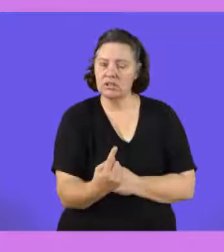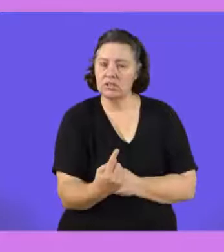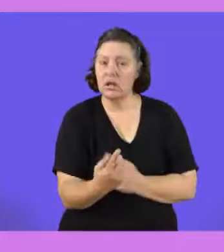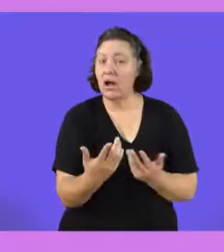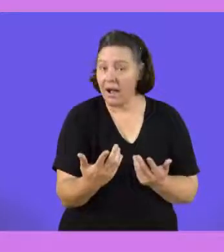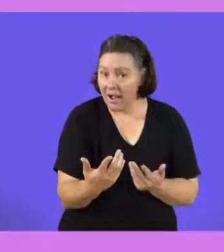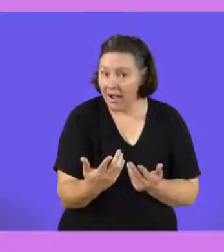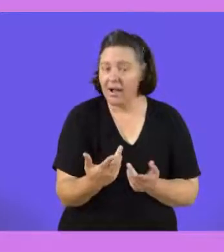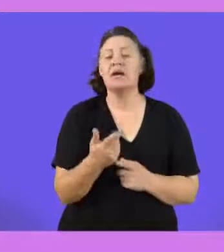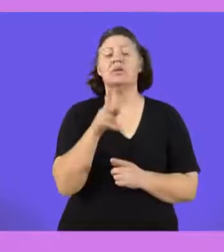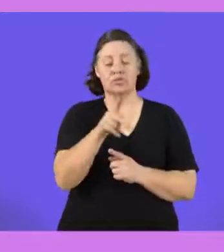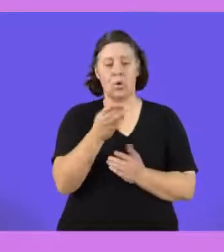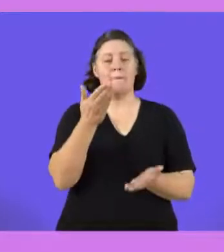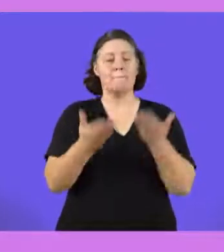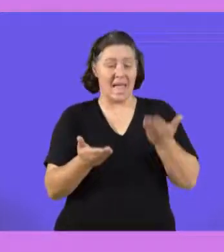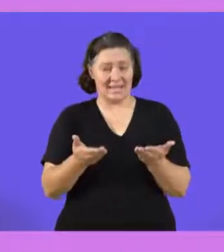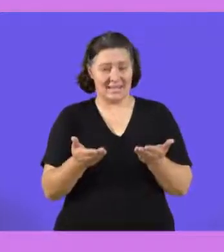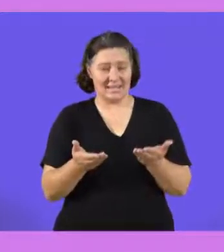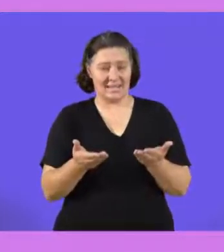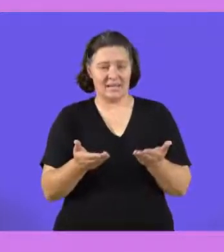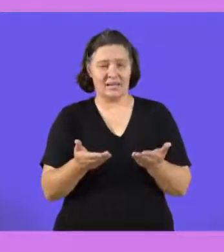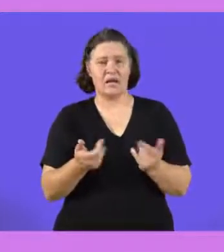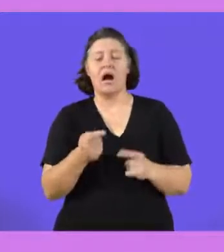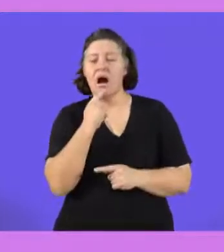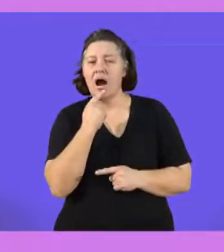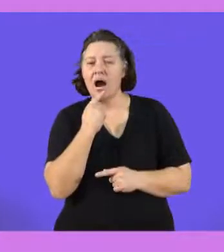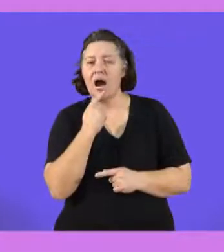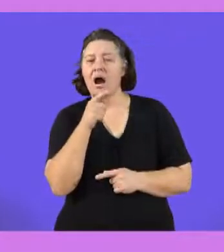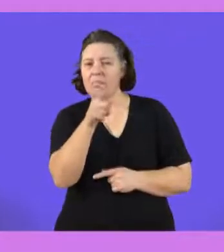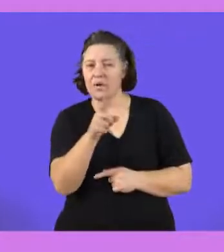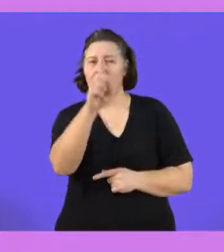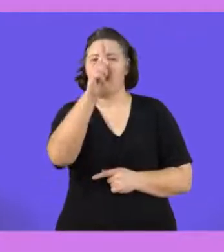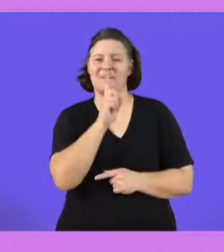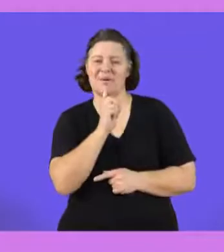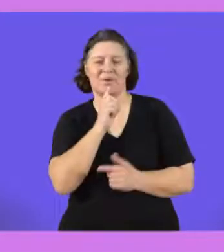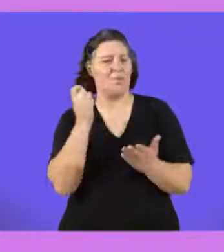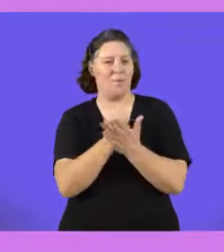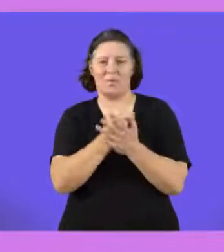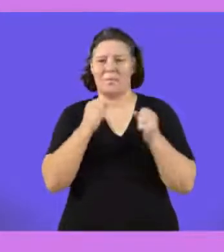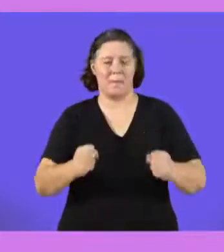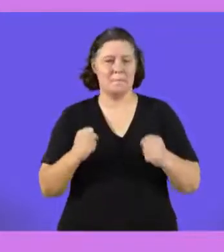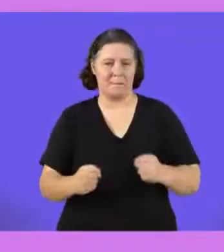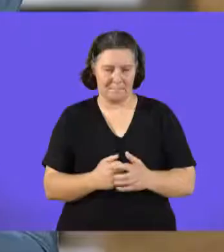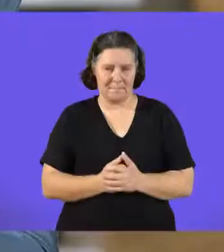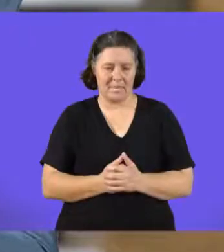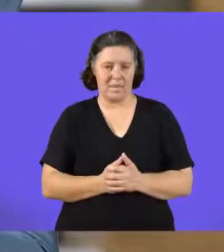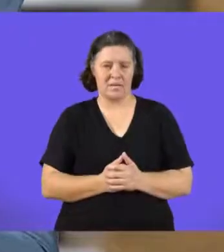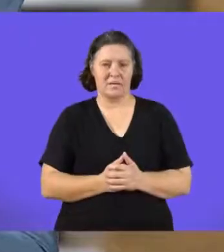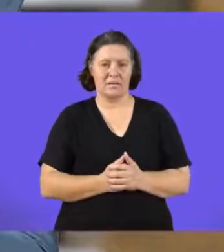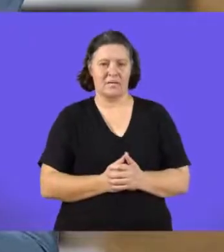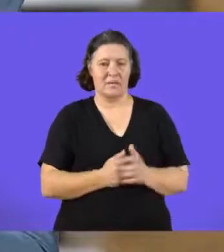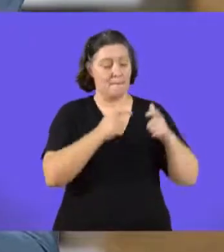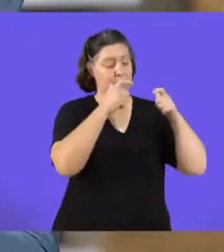time? Right? So in terms of mass and weight, what will I always refer to? 1,000. Right? So again,